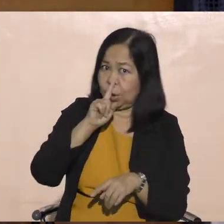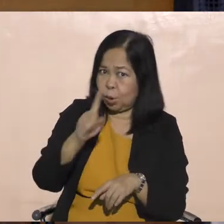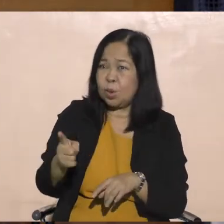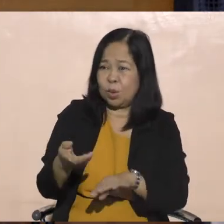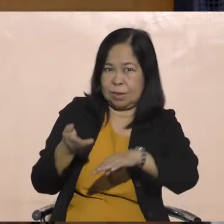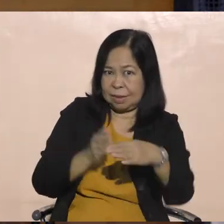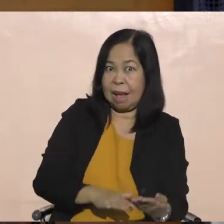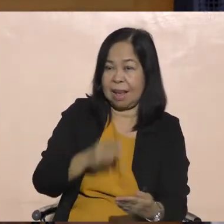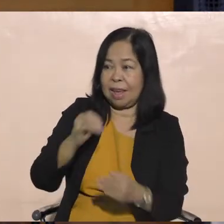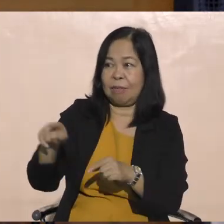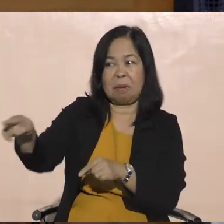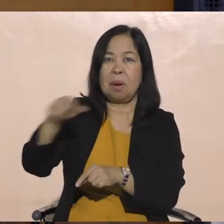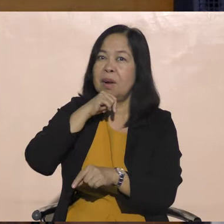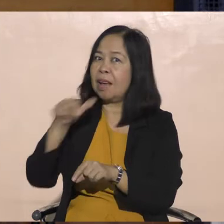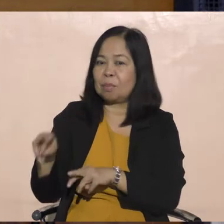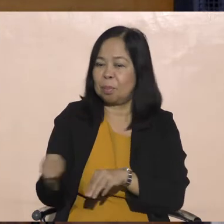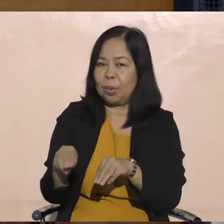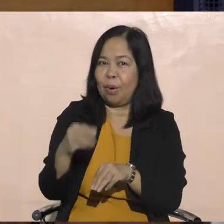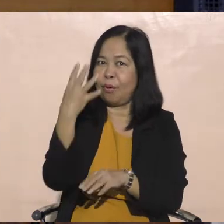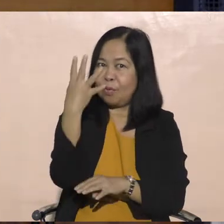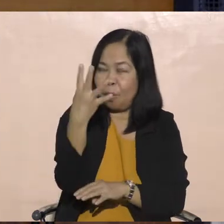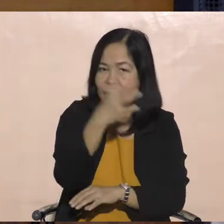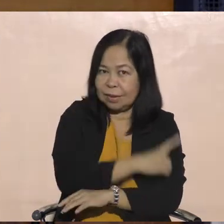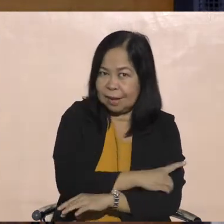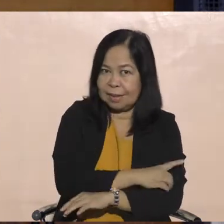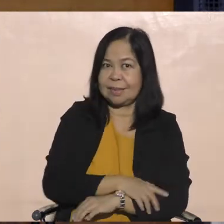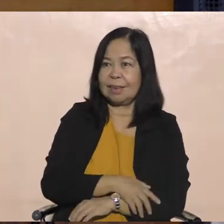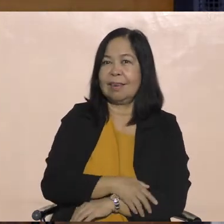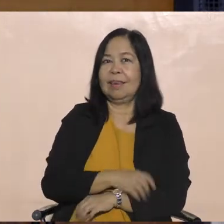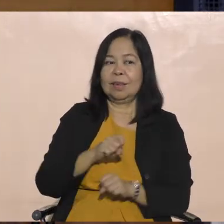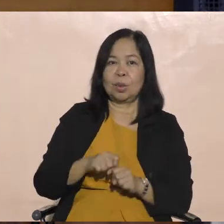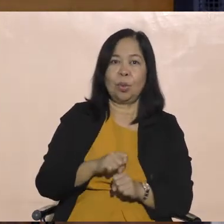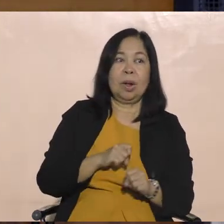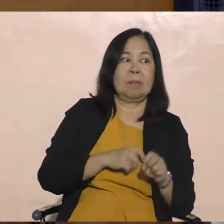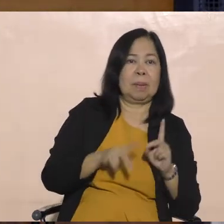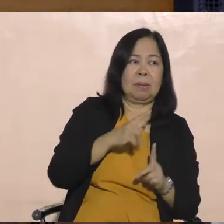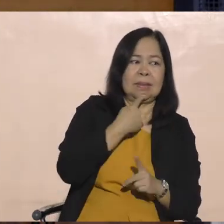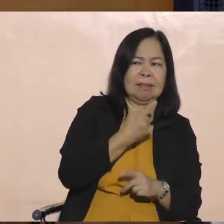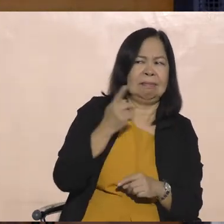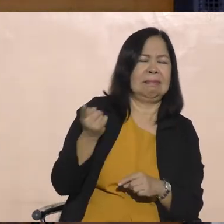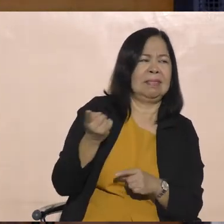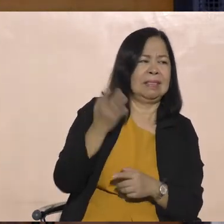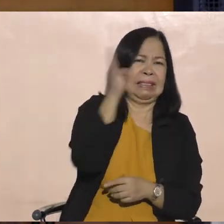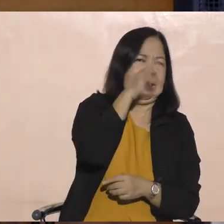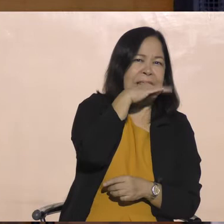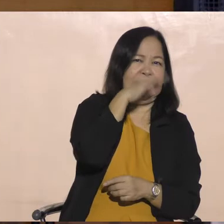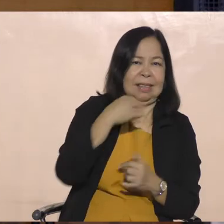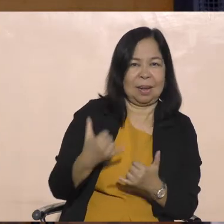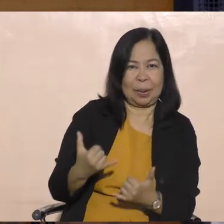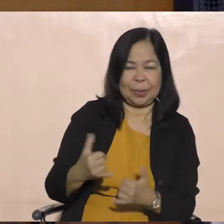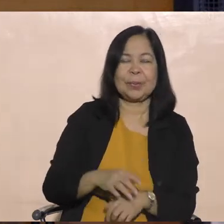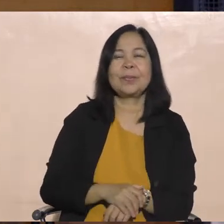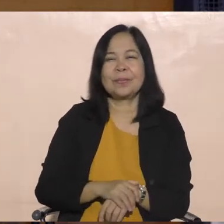able to raise the dead. Praise the Lord. Hallelujah. Amen? God's